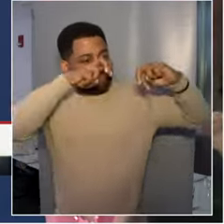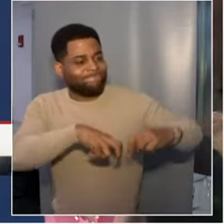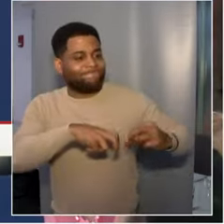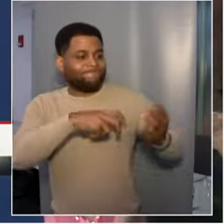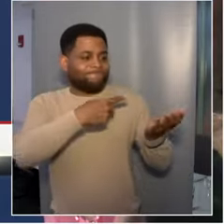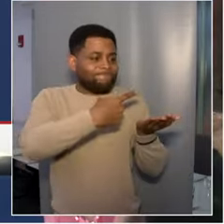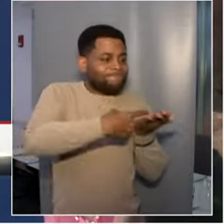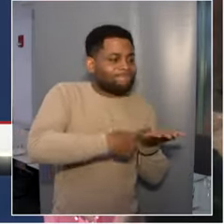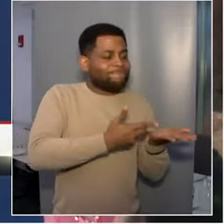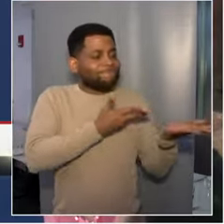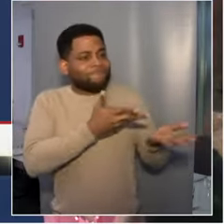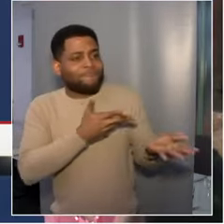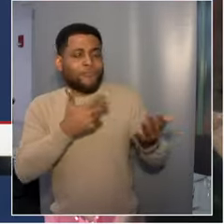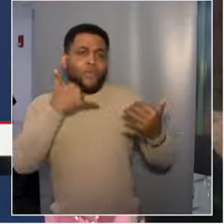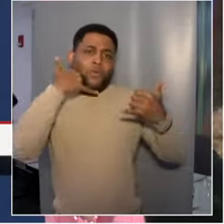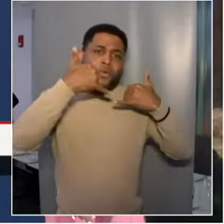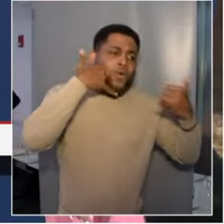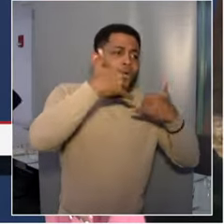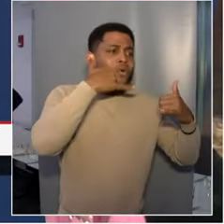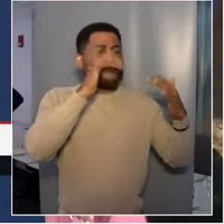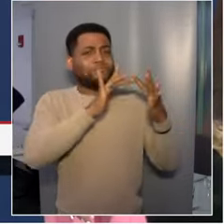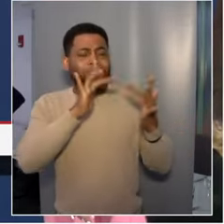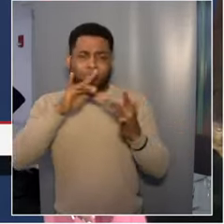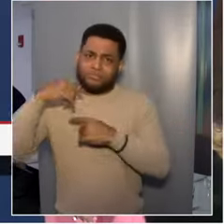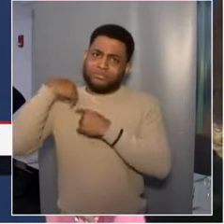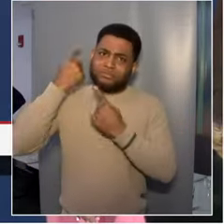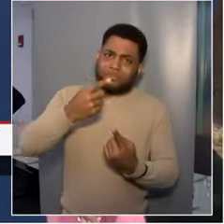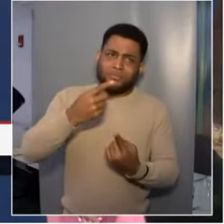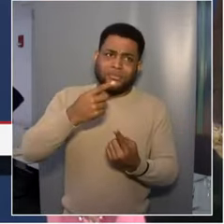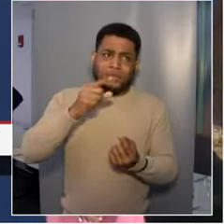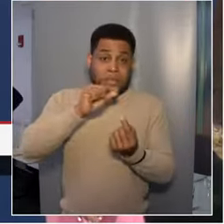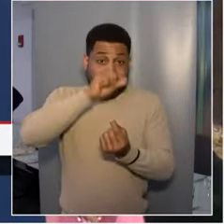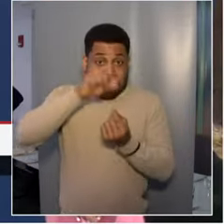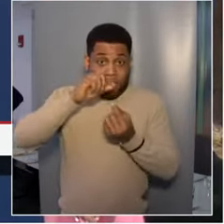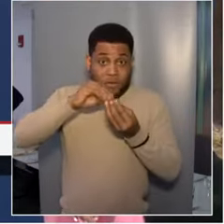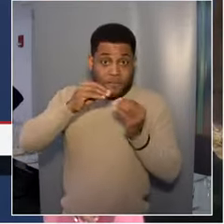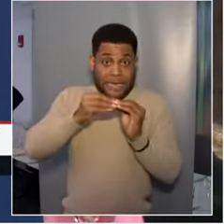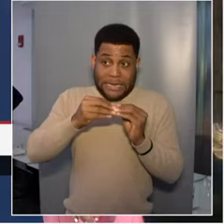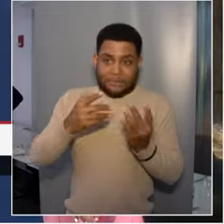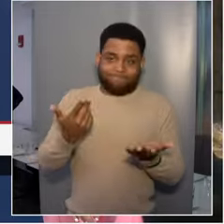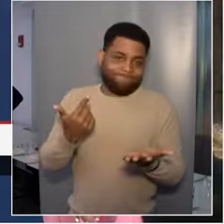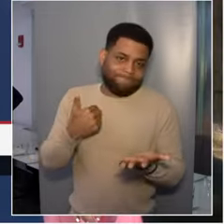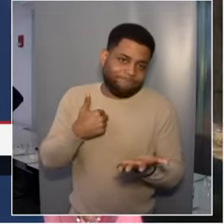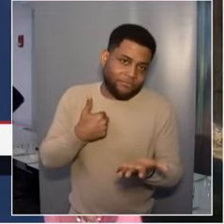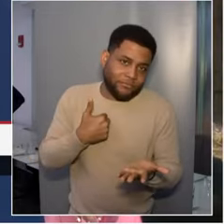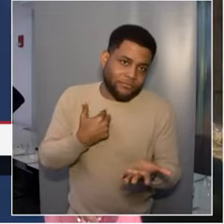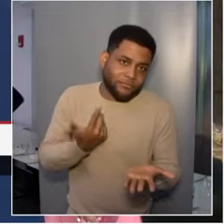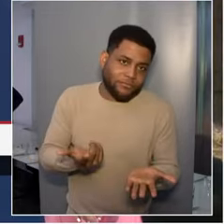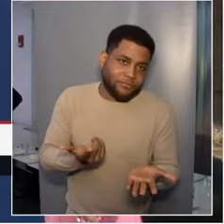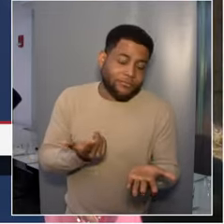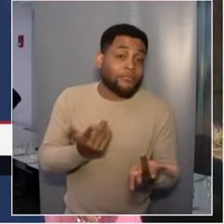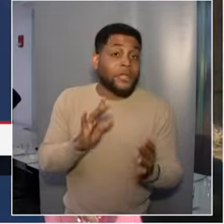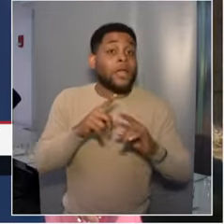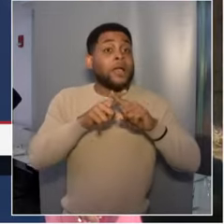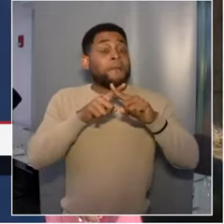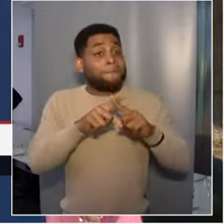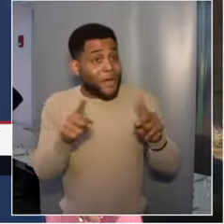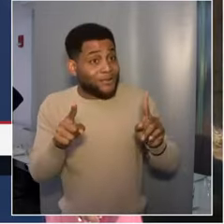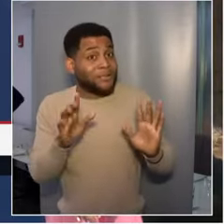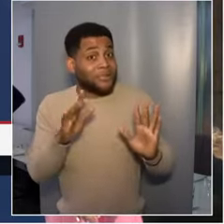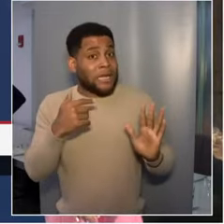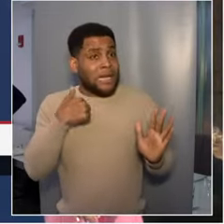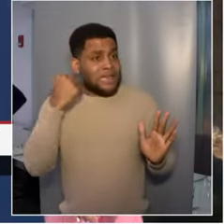mean, I can't put a pin to all of those different marks that you made, Megan, but I think Ted said early on